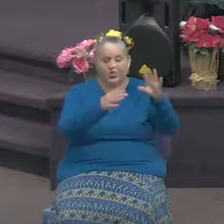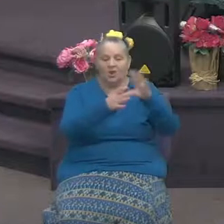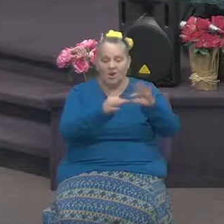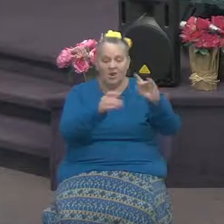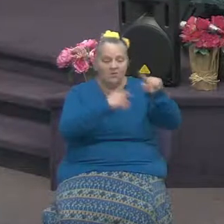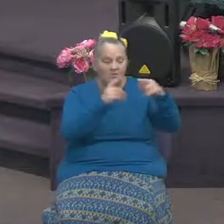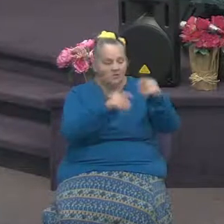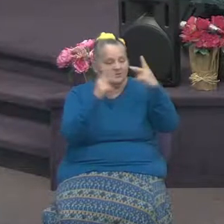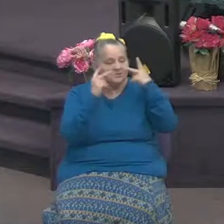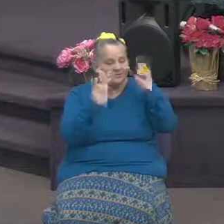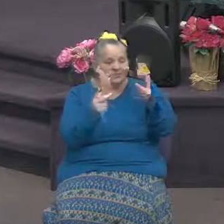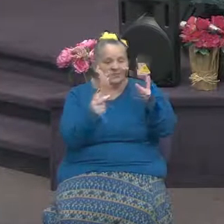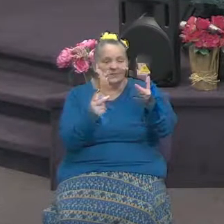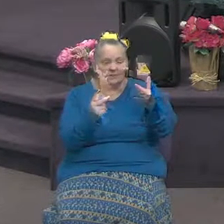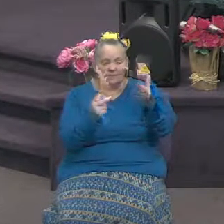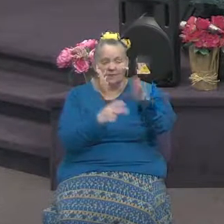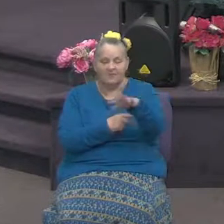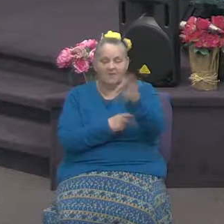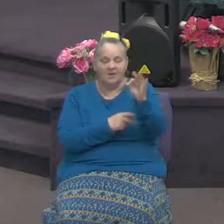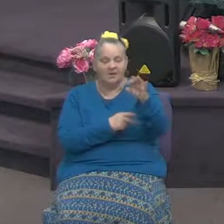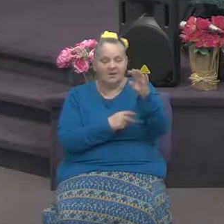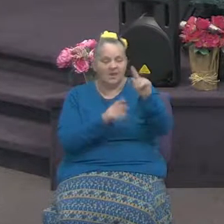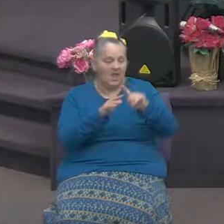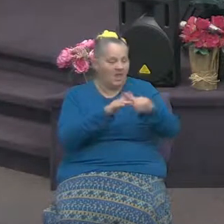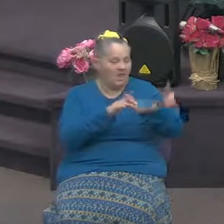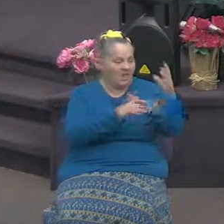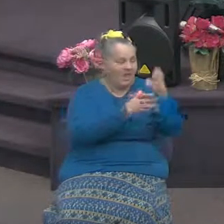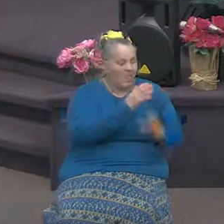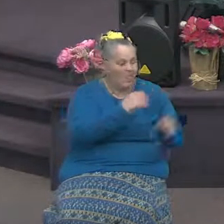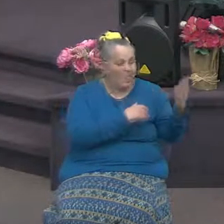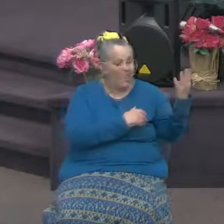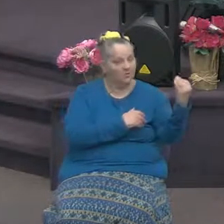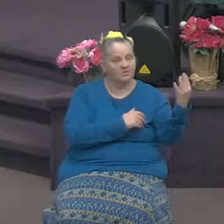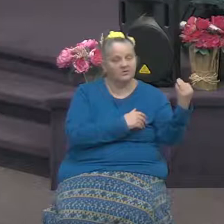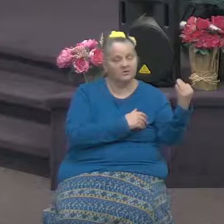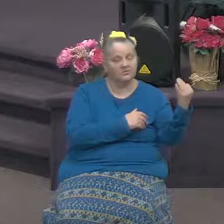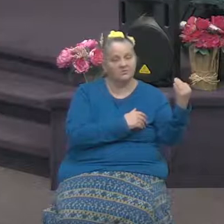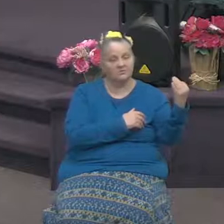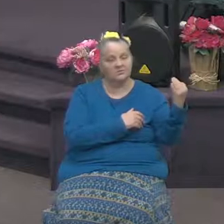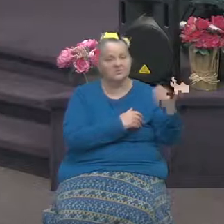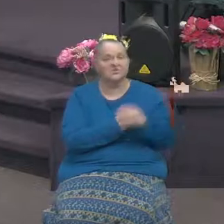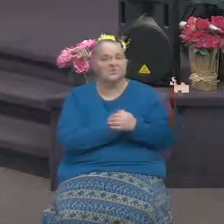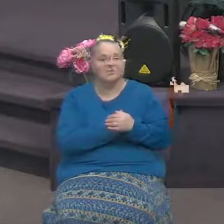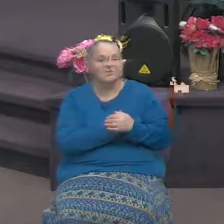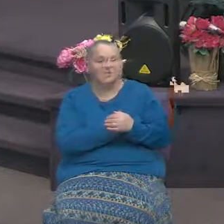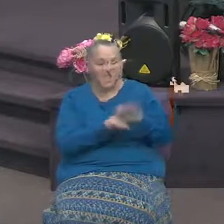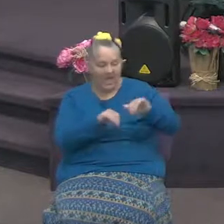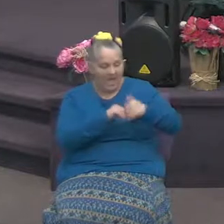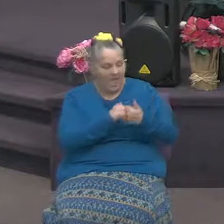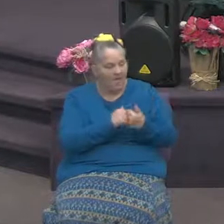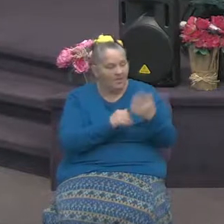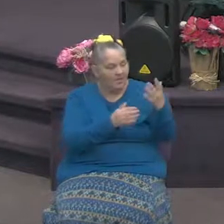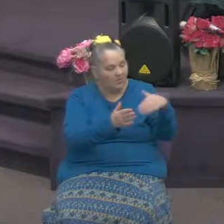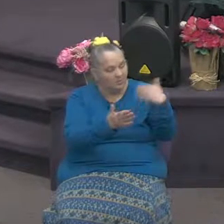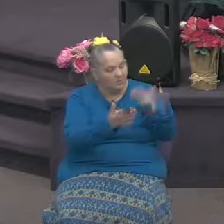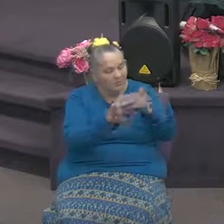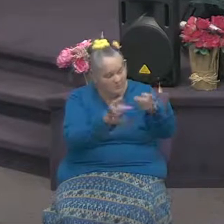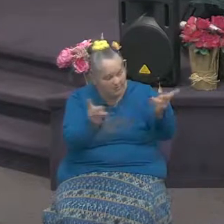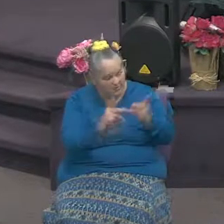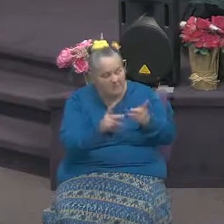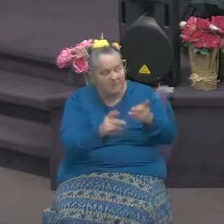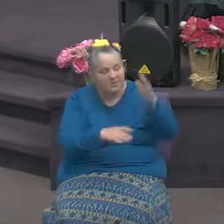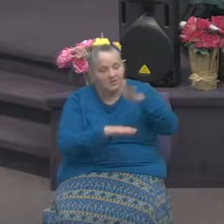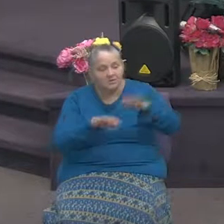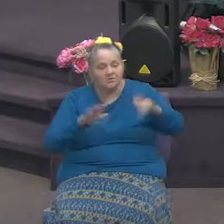when you see this, it can actually be found in Exodus chapter 14. So how they got to this place was this. The children